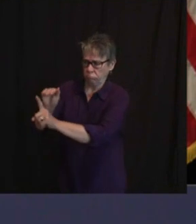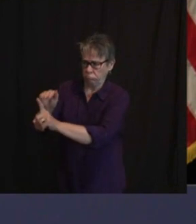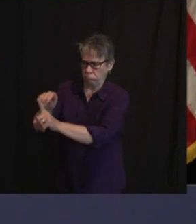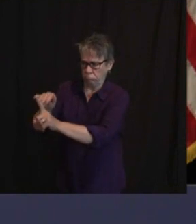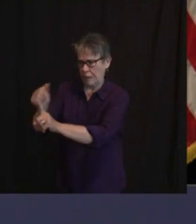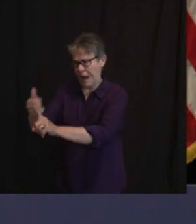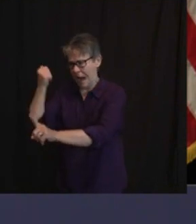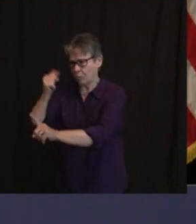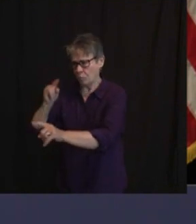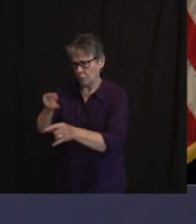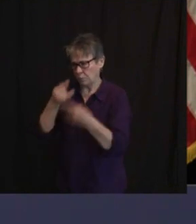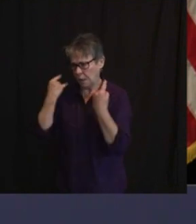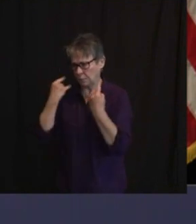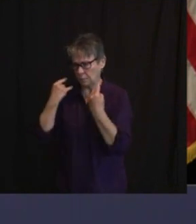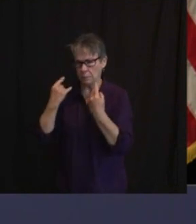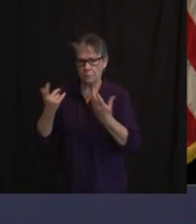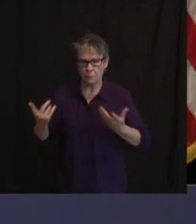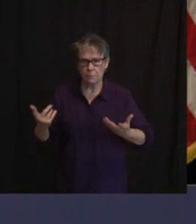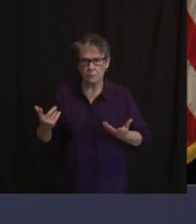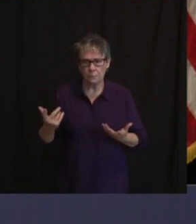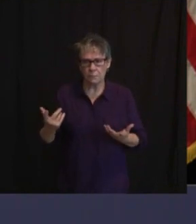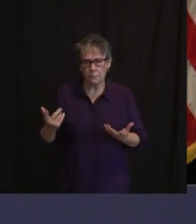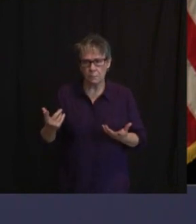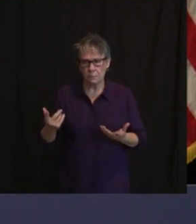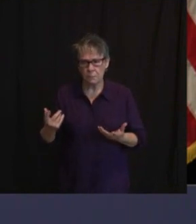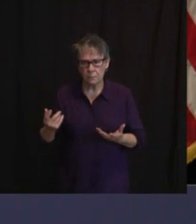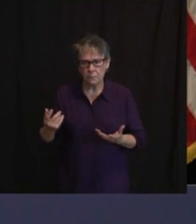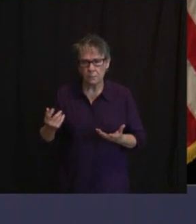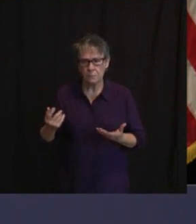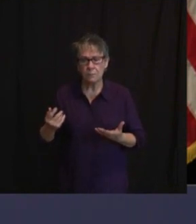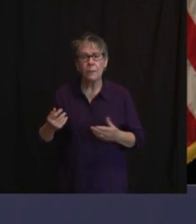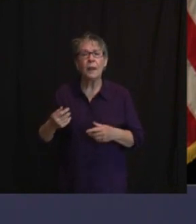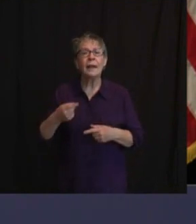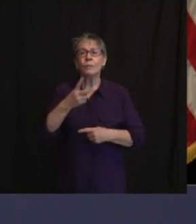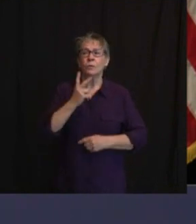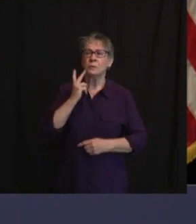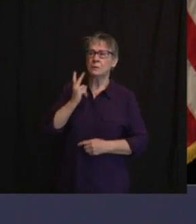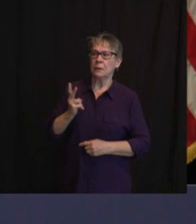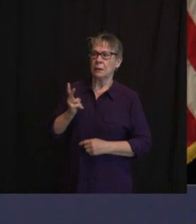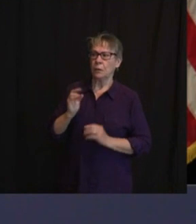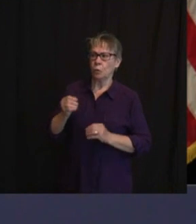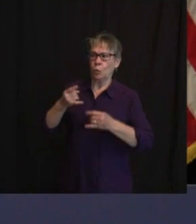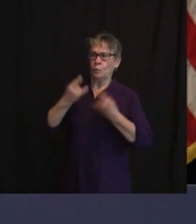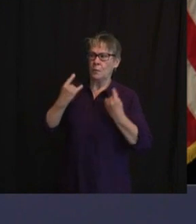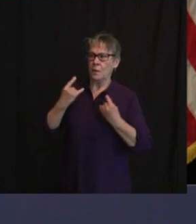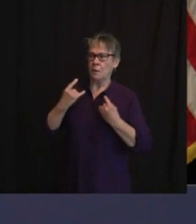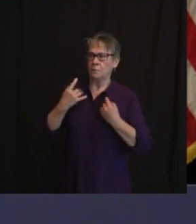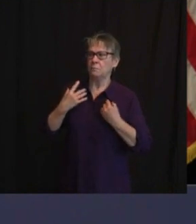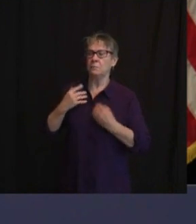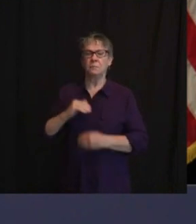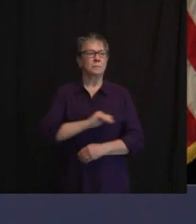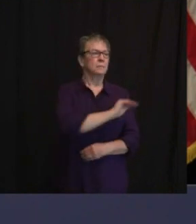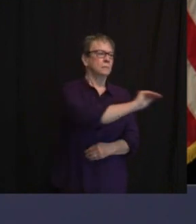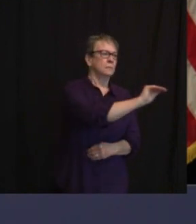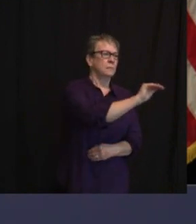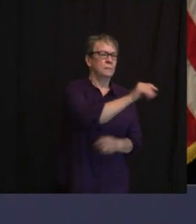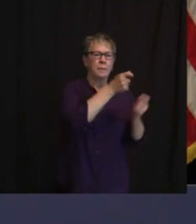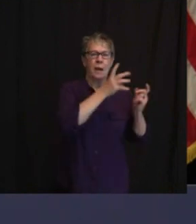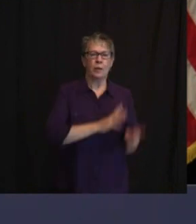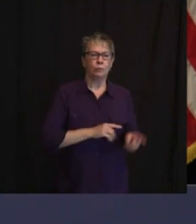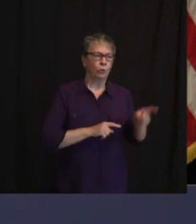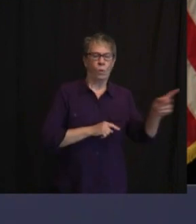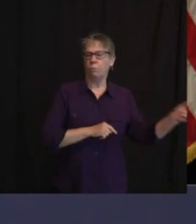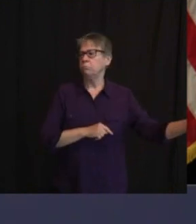weekend, folks along the path, for the most part, were not wearing masks. I wish they were. We were not mandating it, we were recommending